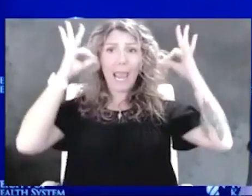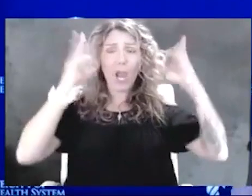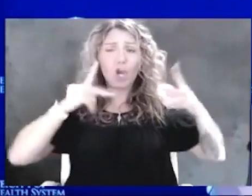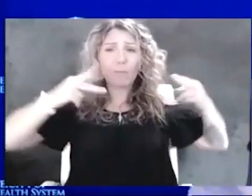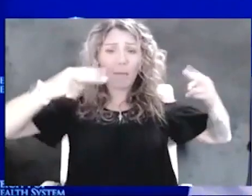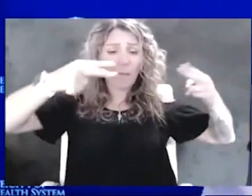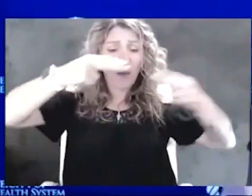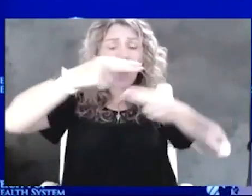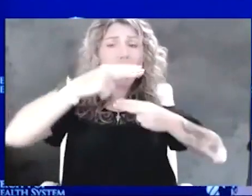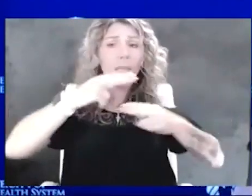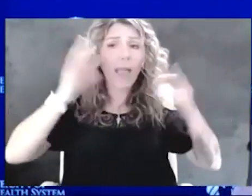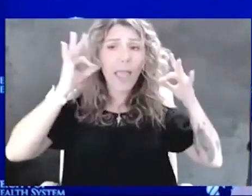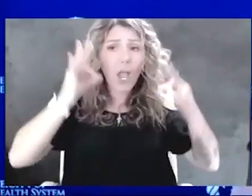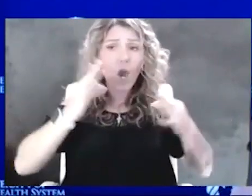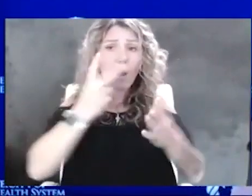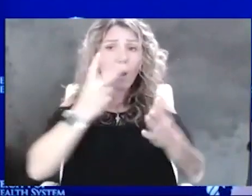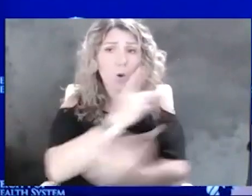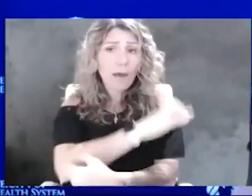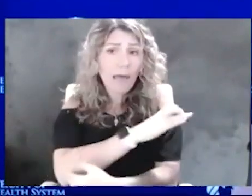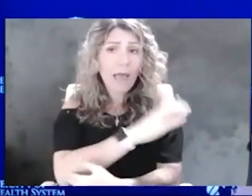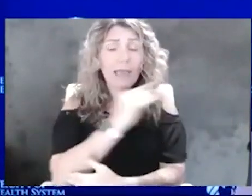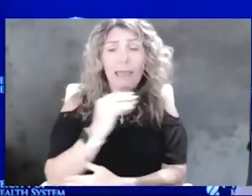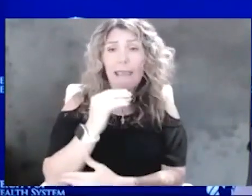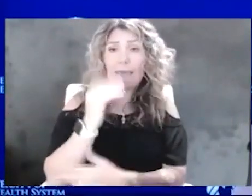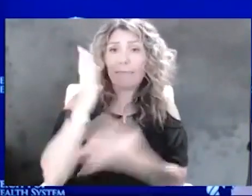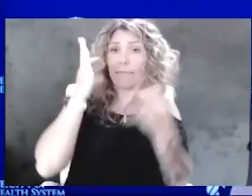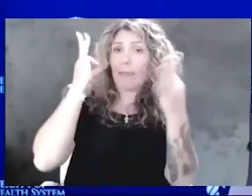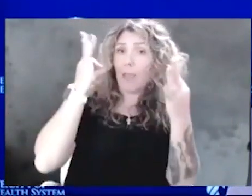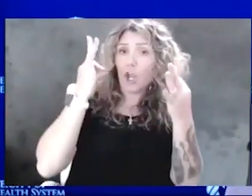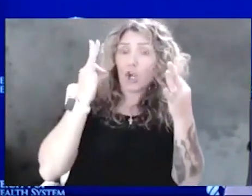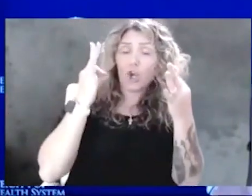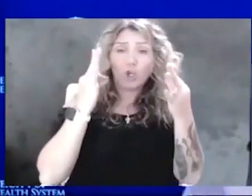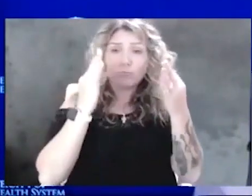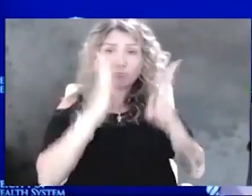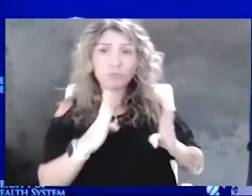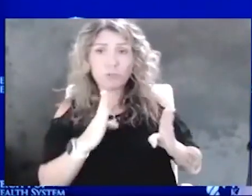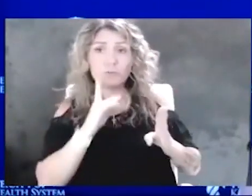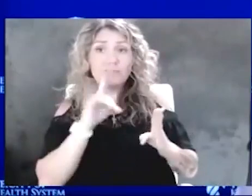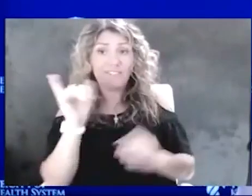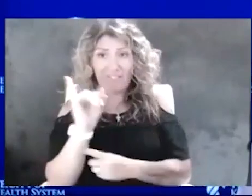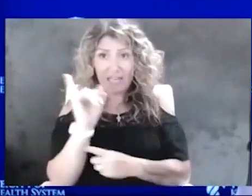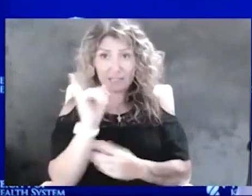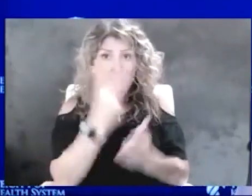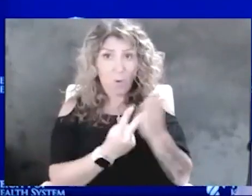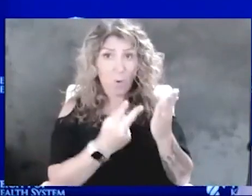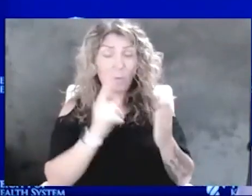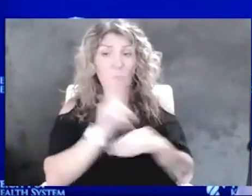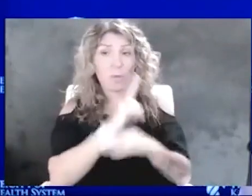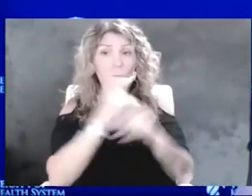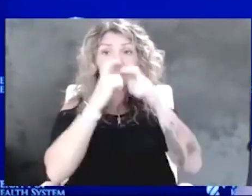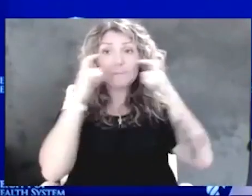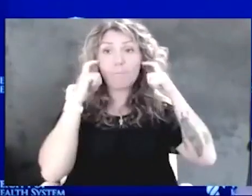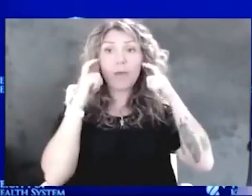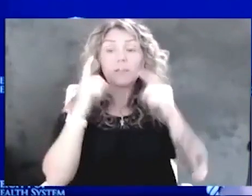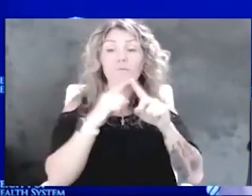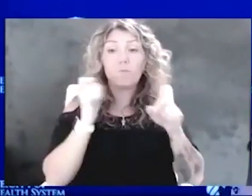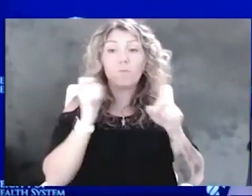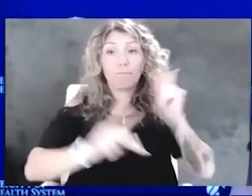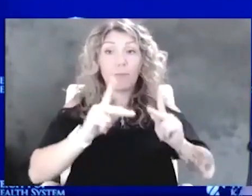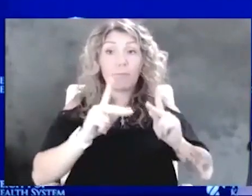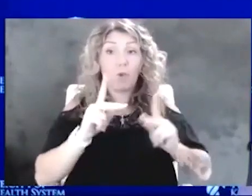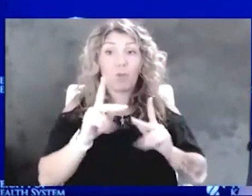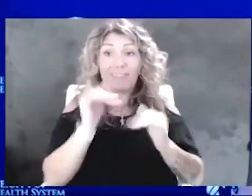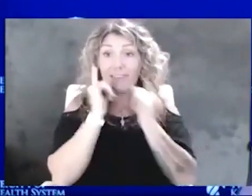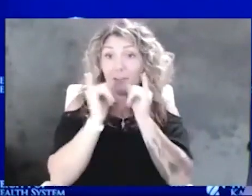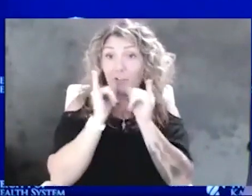client and the hairdressers who were infected at the time wore the mask, and there were, from the people that they could interview, there were no cases